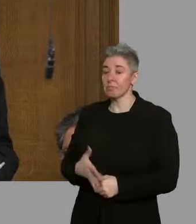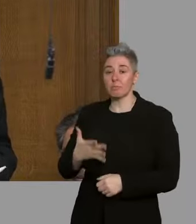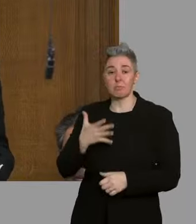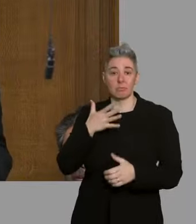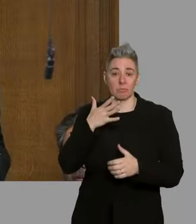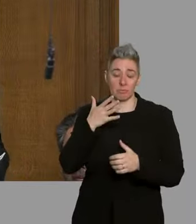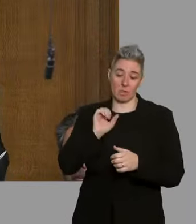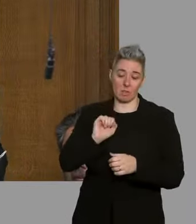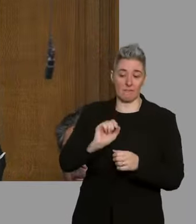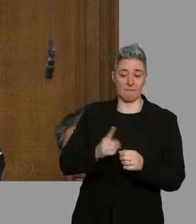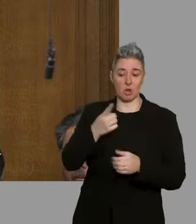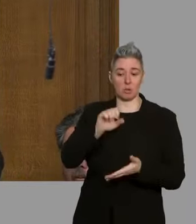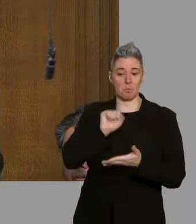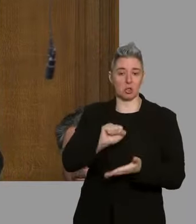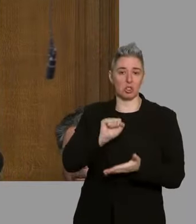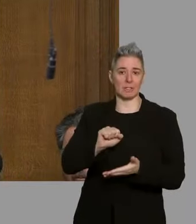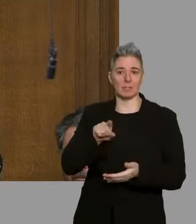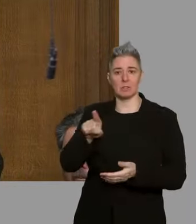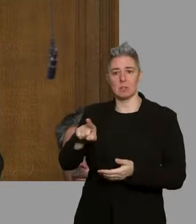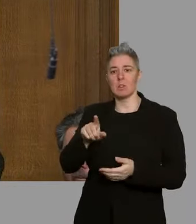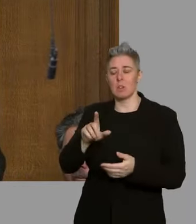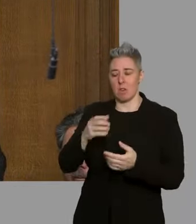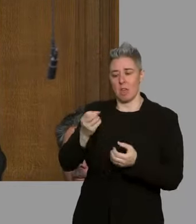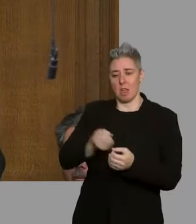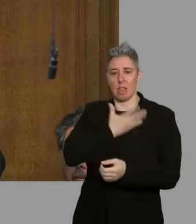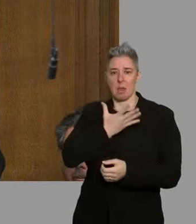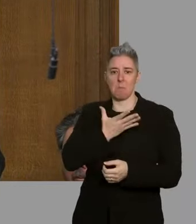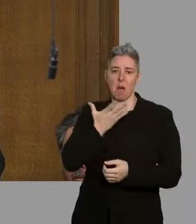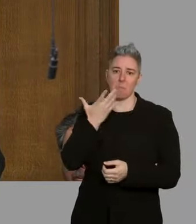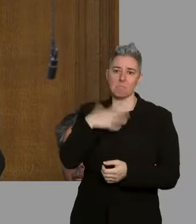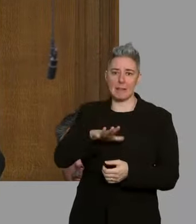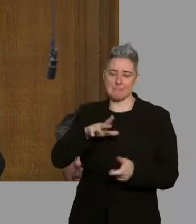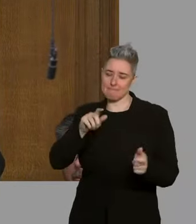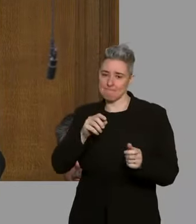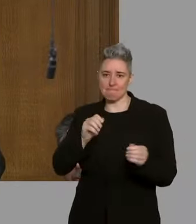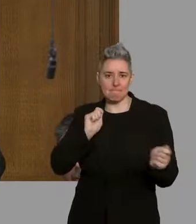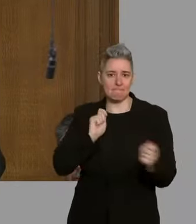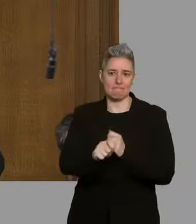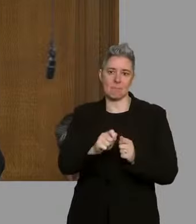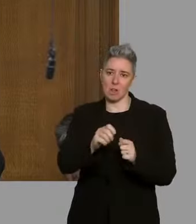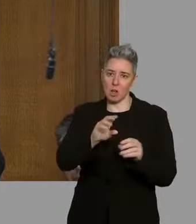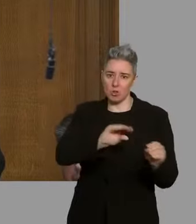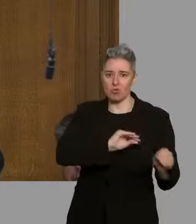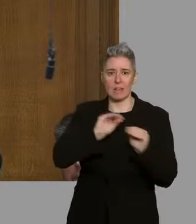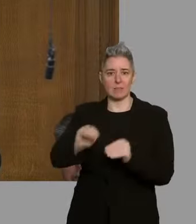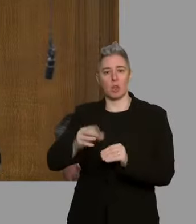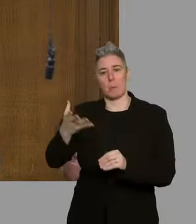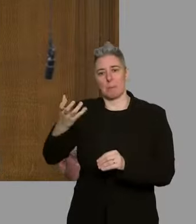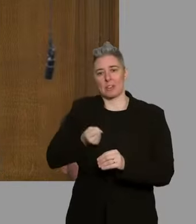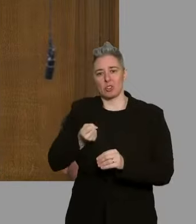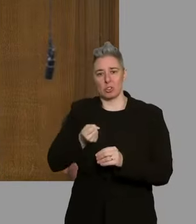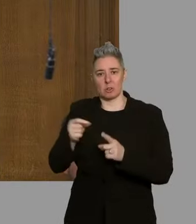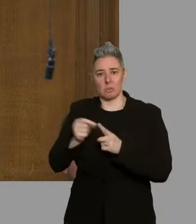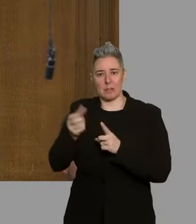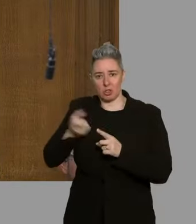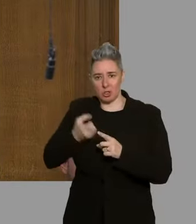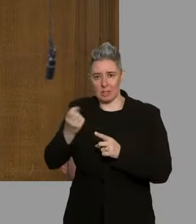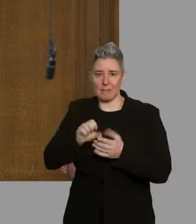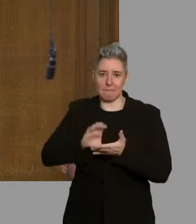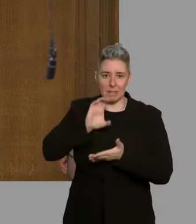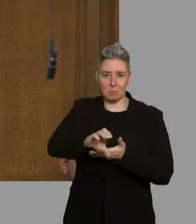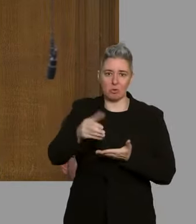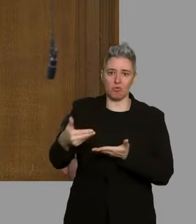Eisen constituency. However, almost 700 British Coal Staff Superannuation Scheme pensioners in my constituency